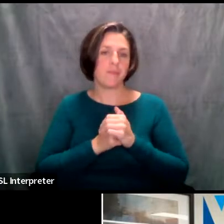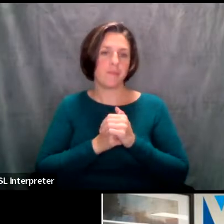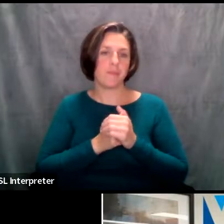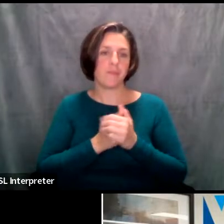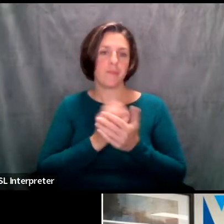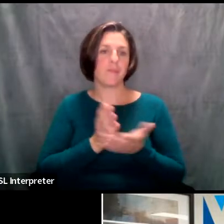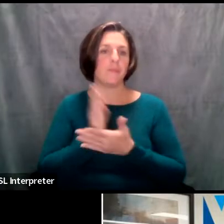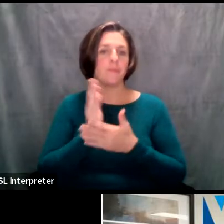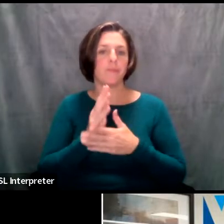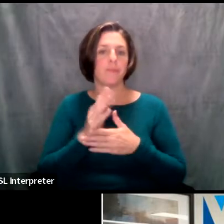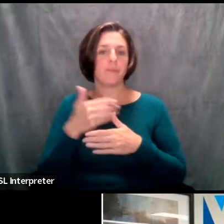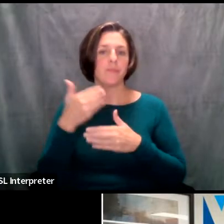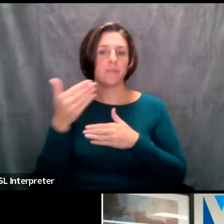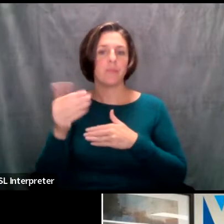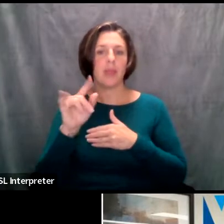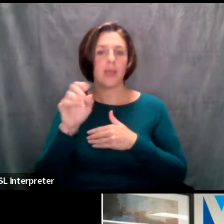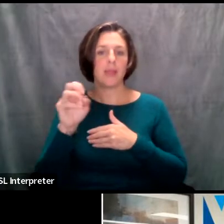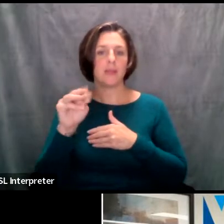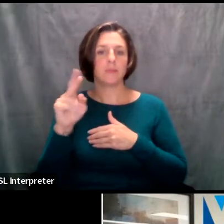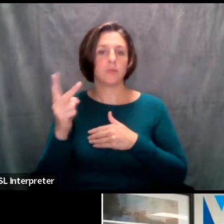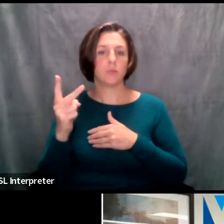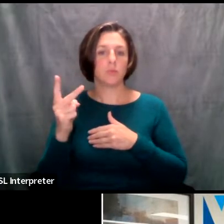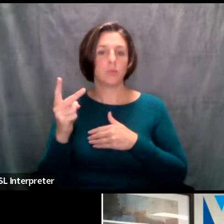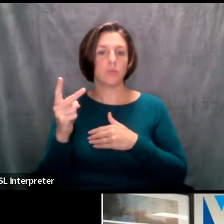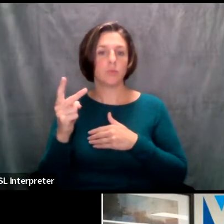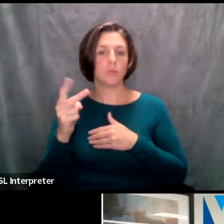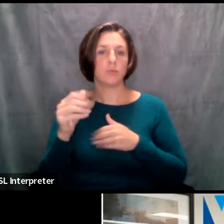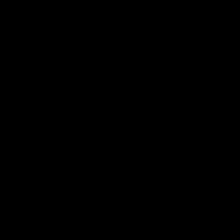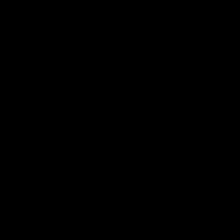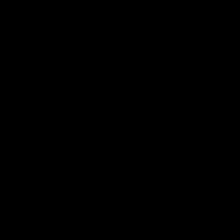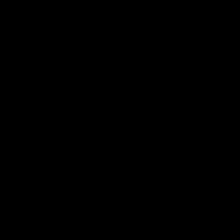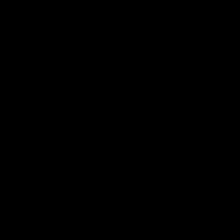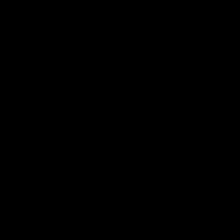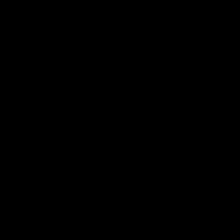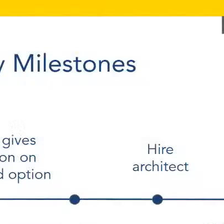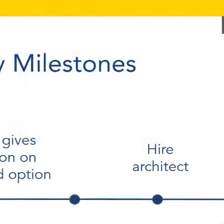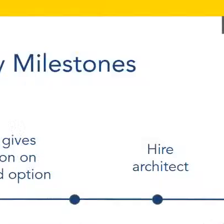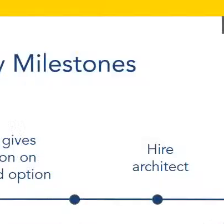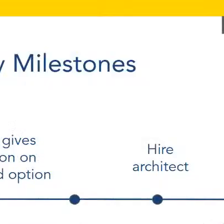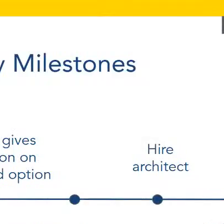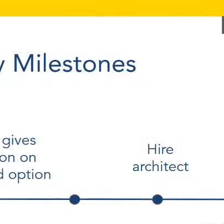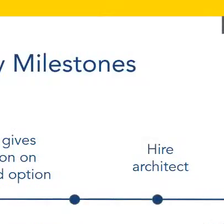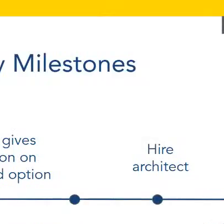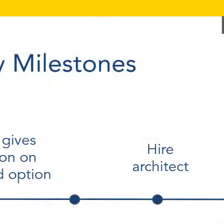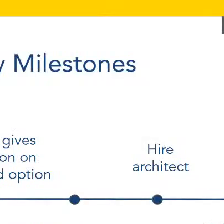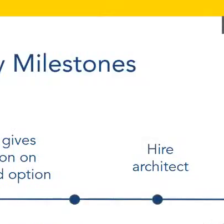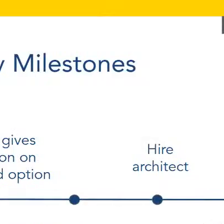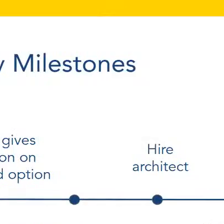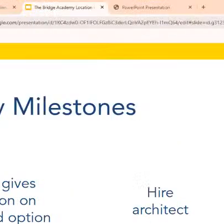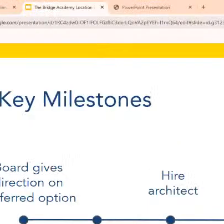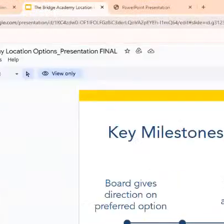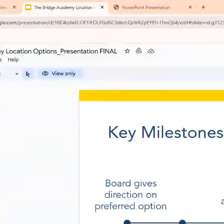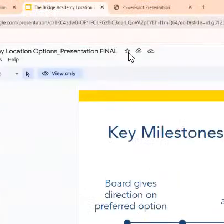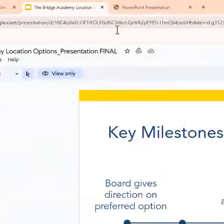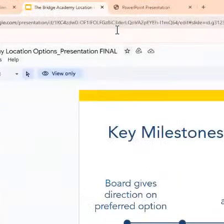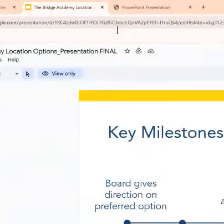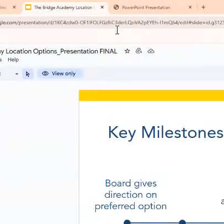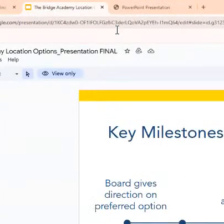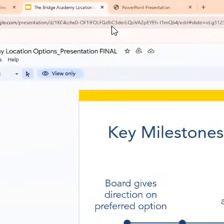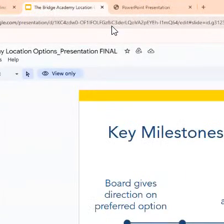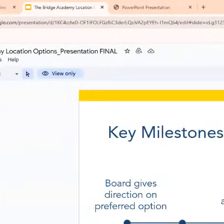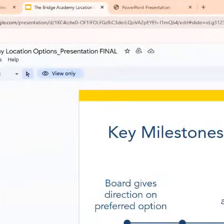item 2, approval of schematic design. Is that right? That's correct. So again, this is going to be Mr. Hawkins. This